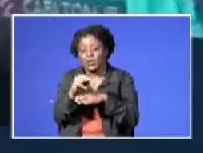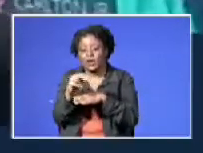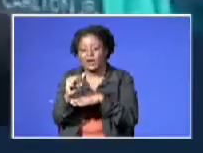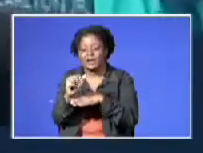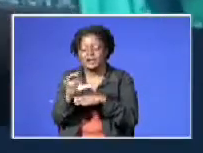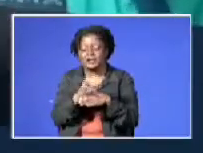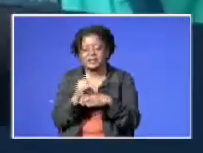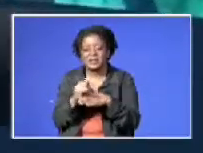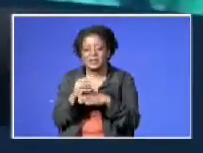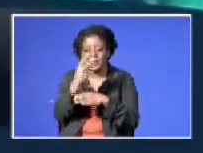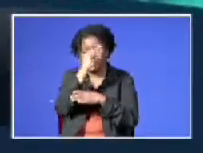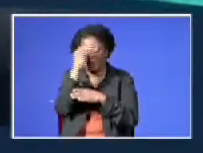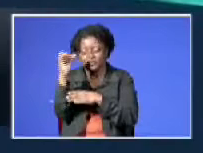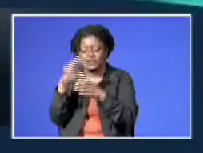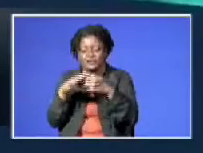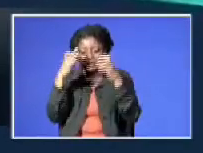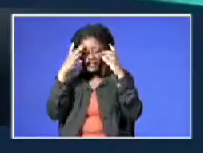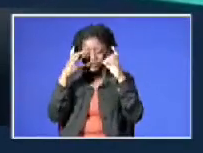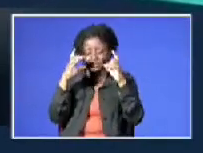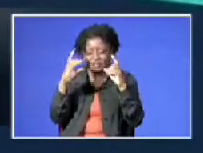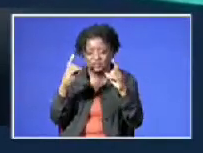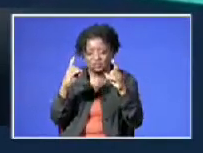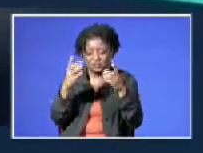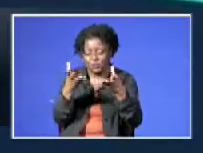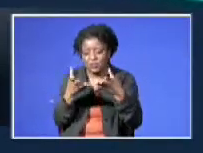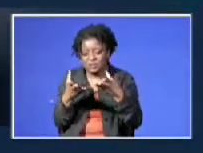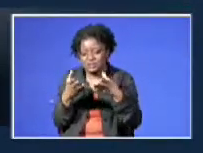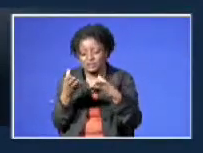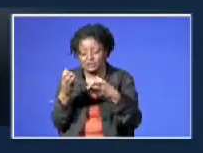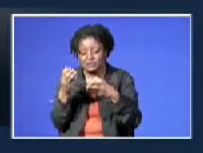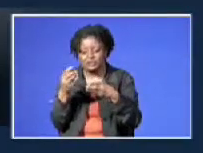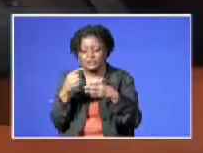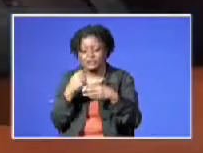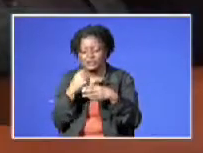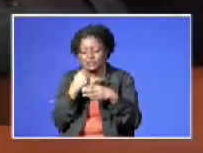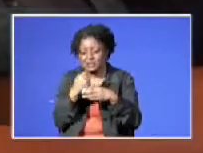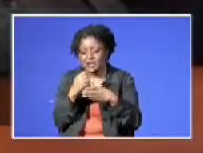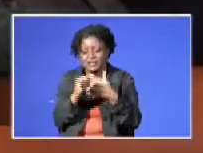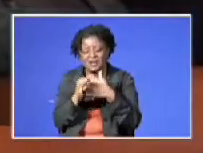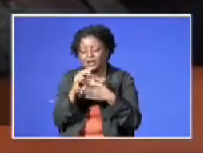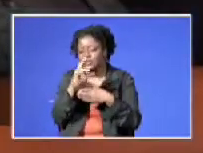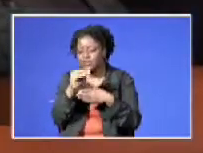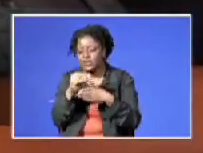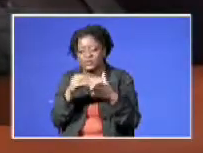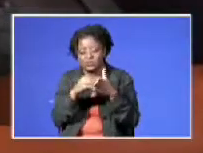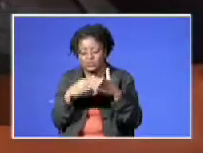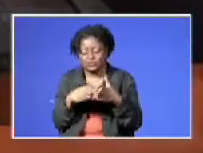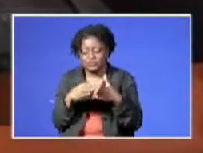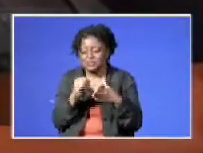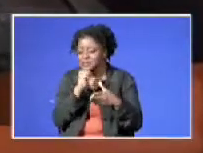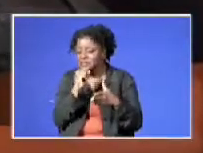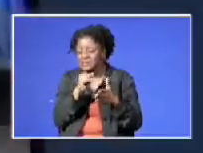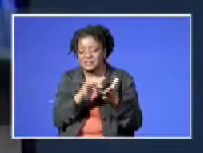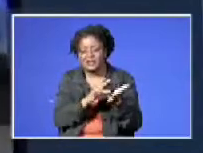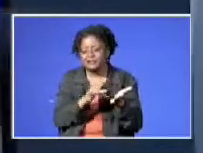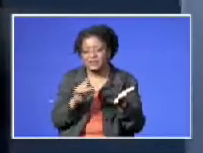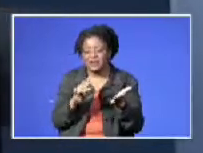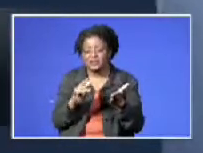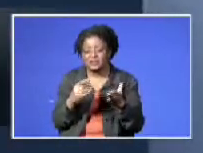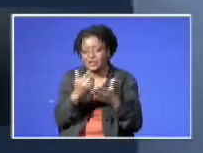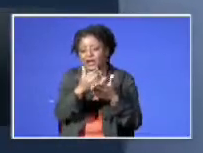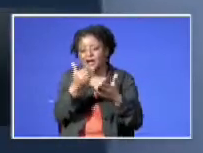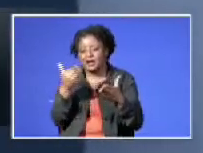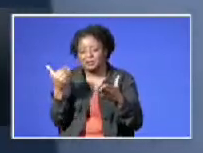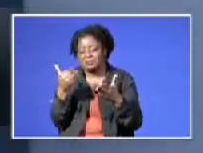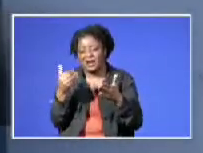Now, the Ministry of Education wants to ensure that no student is disadvantaged and past recorded BJC and BGCSE lessons